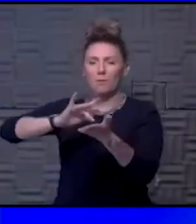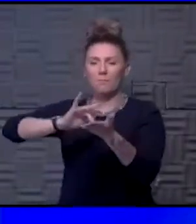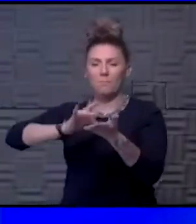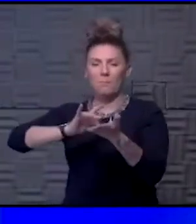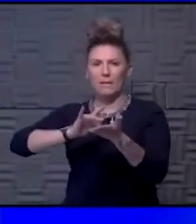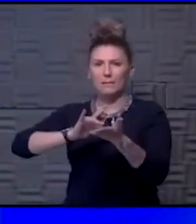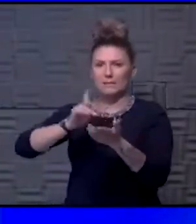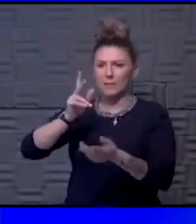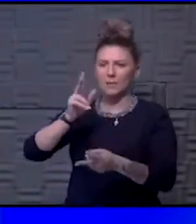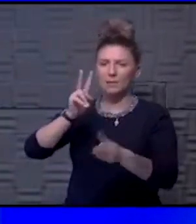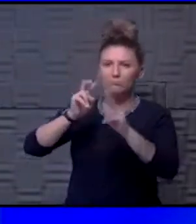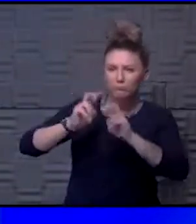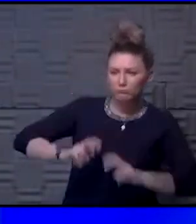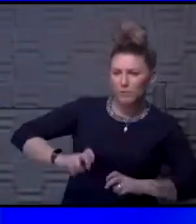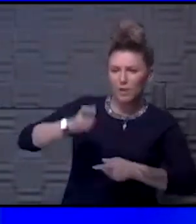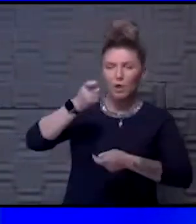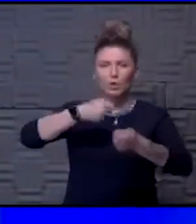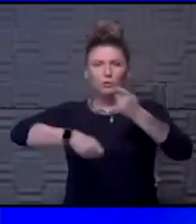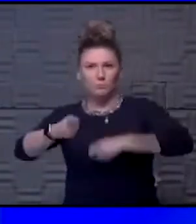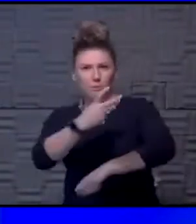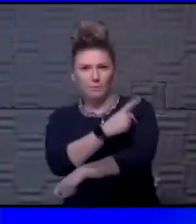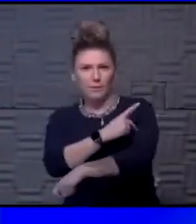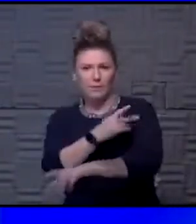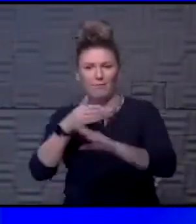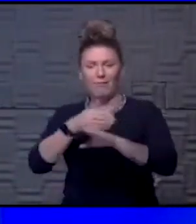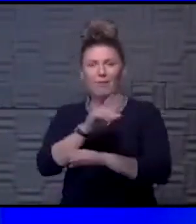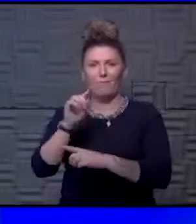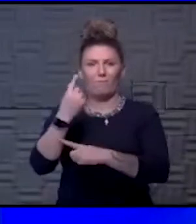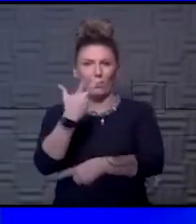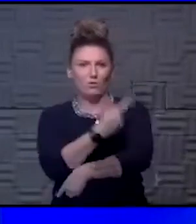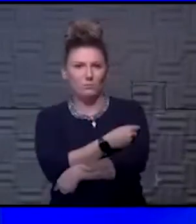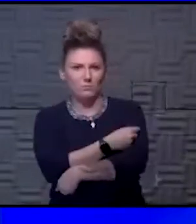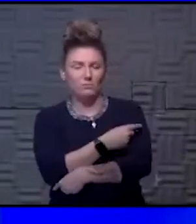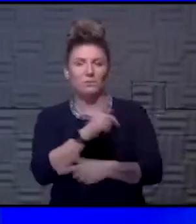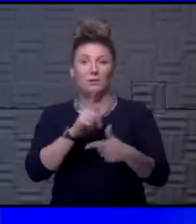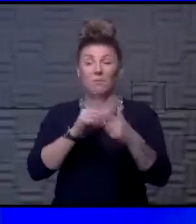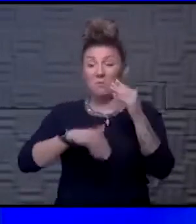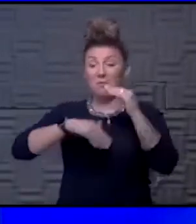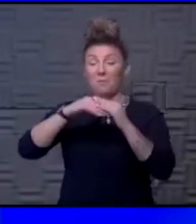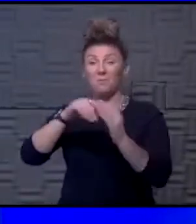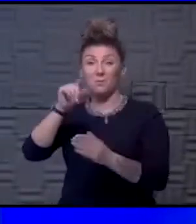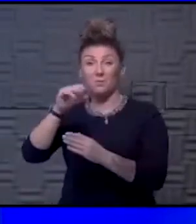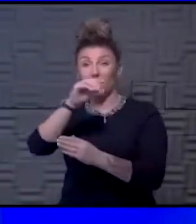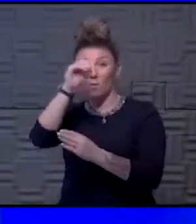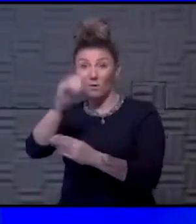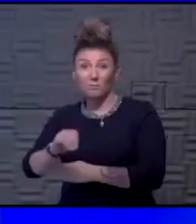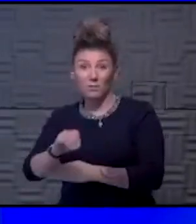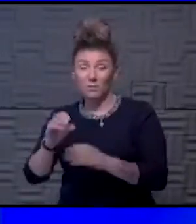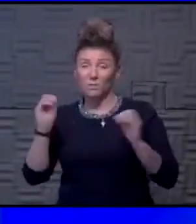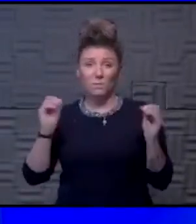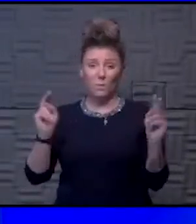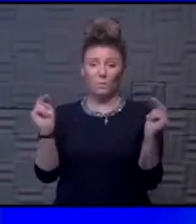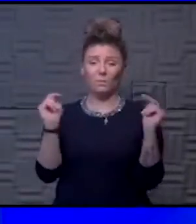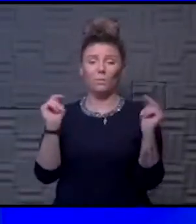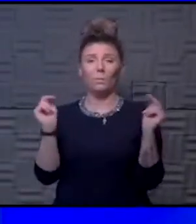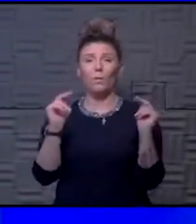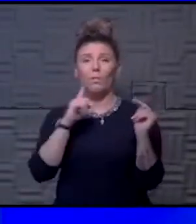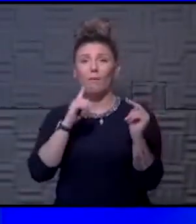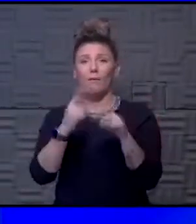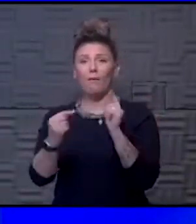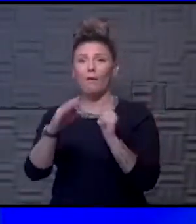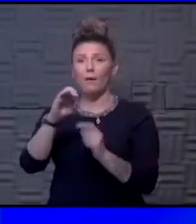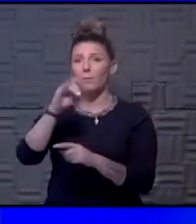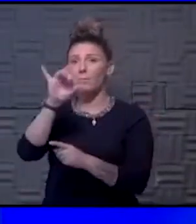transplant patients after a first dose. And up to almost 20% of those didn't have neutralizing antibodies that could be